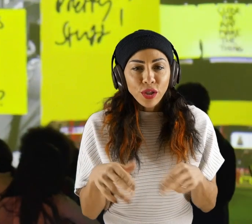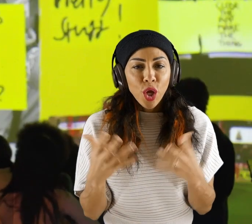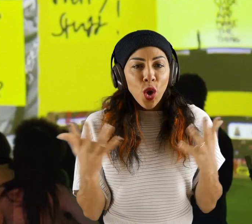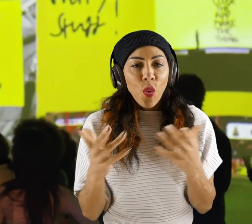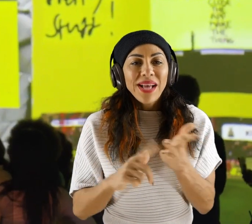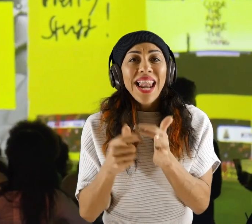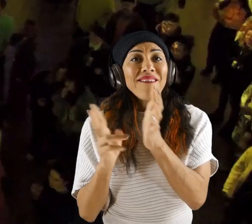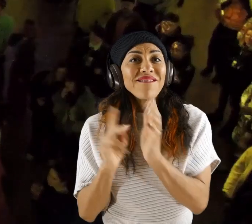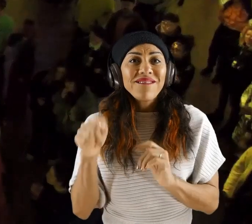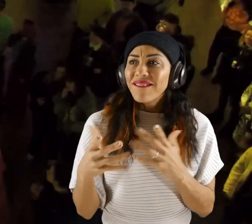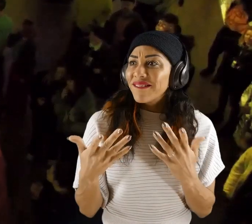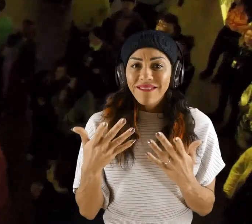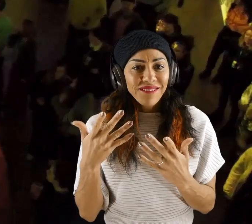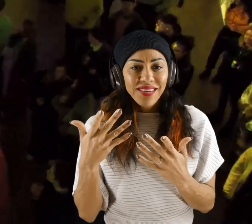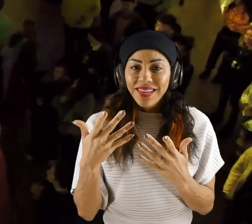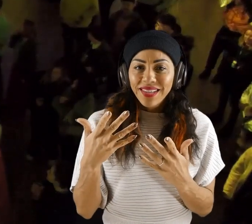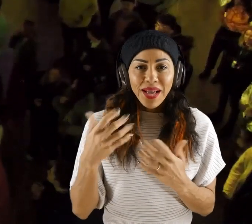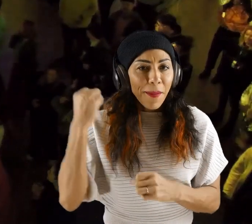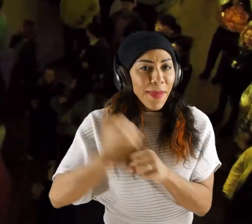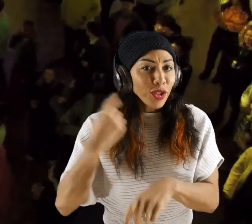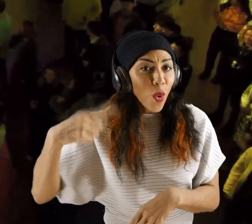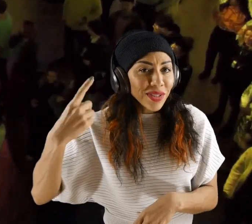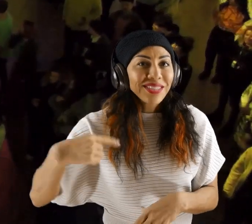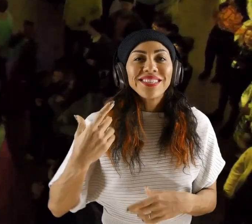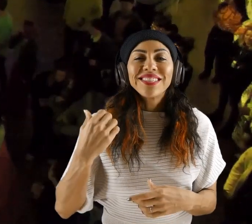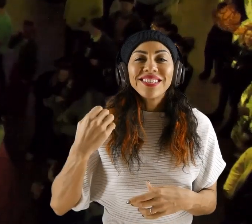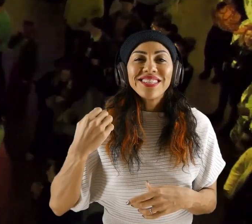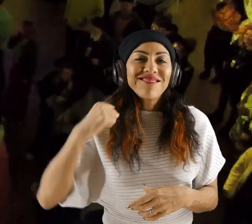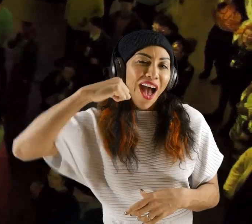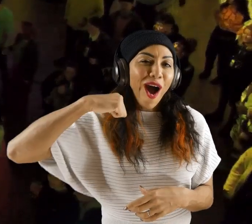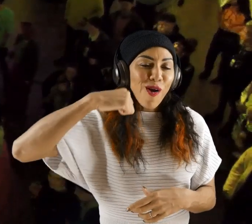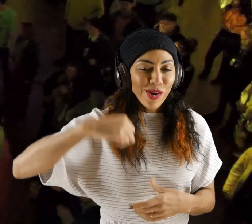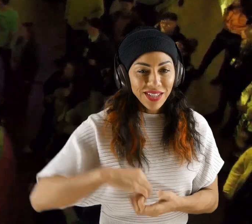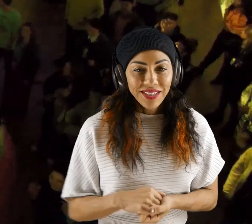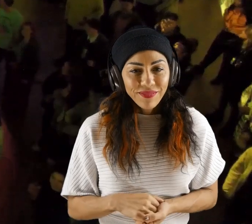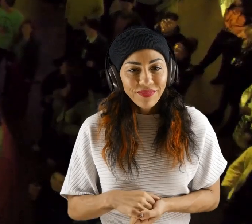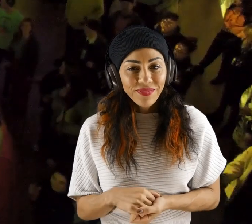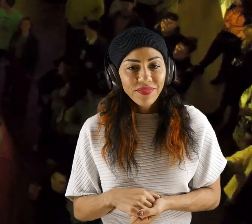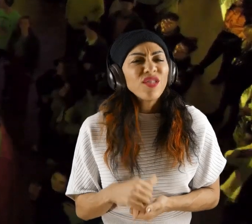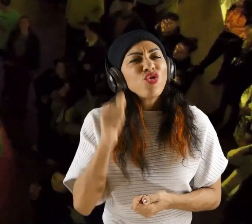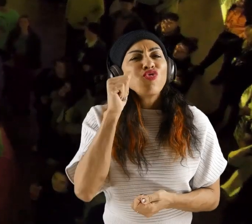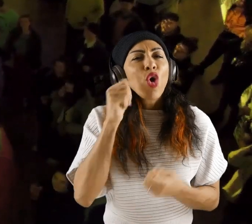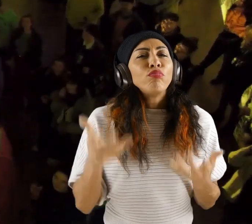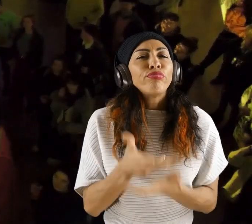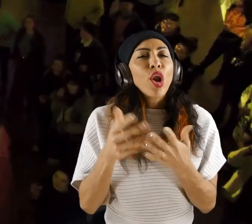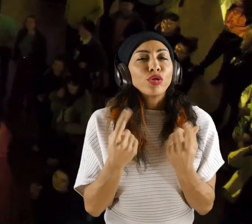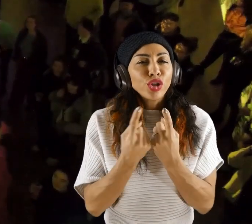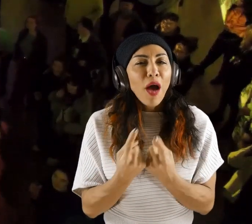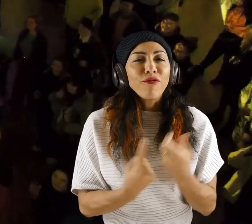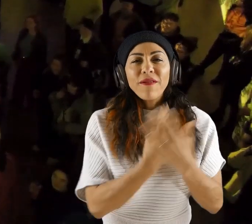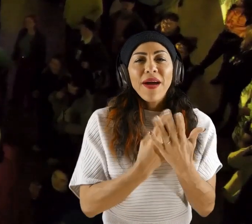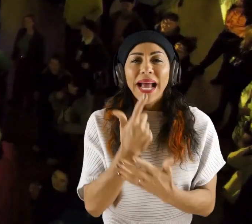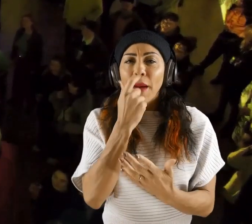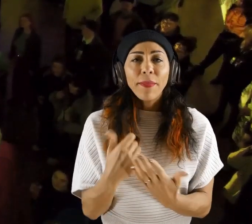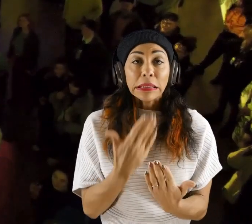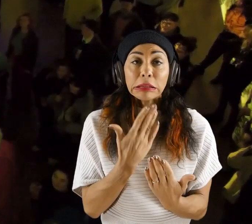some noise. Yo. Yeah. You know, like promotional stuff for events is kind of dry. It's like, okay,